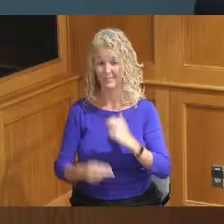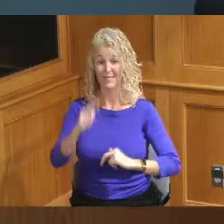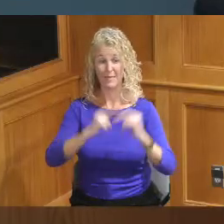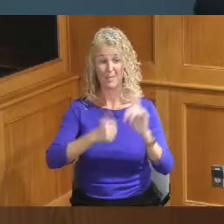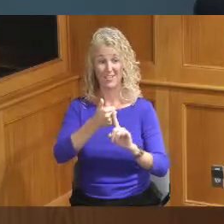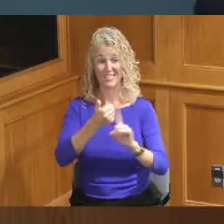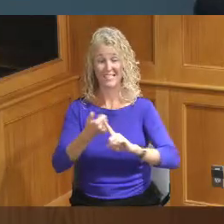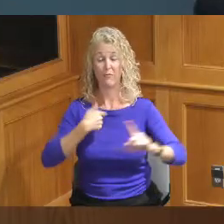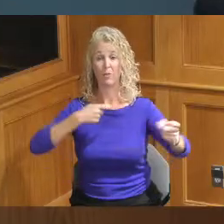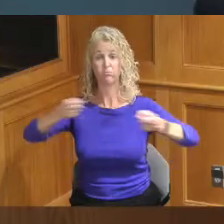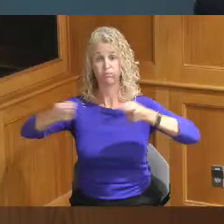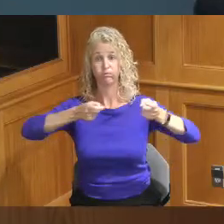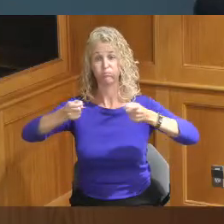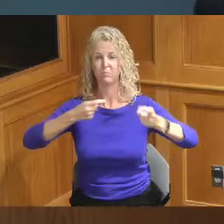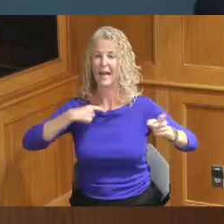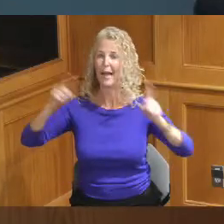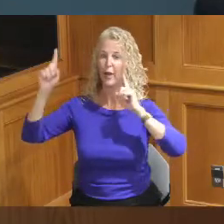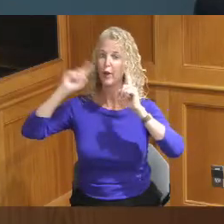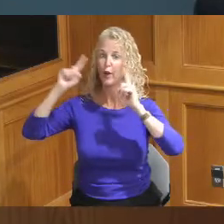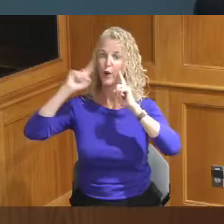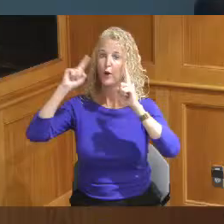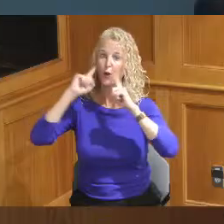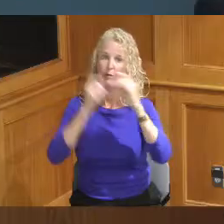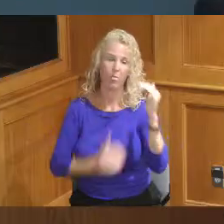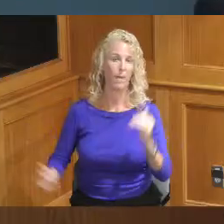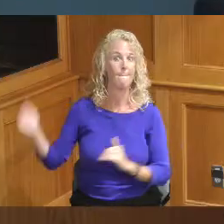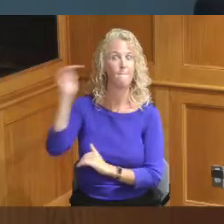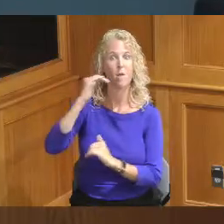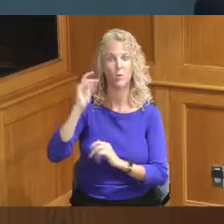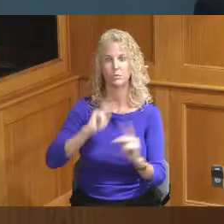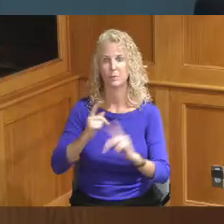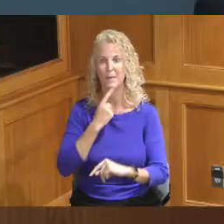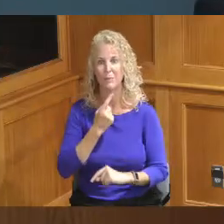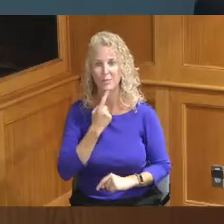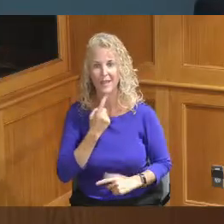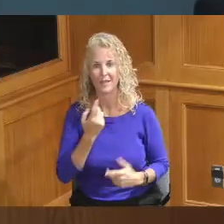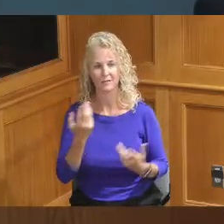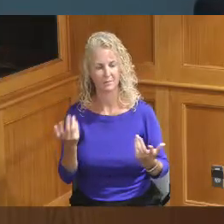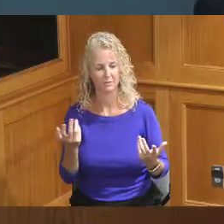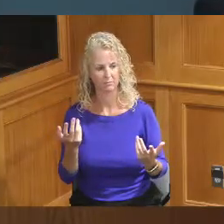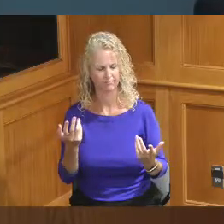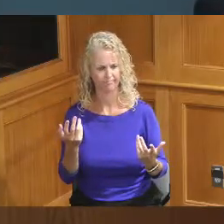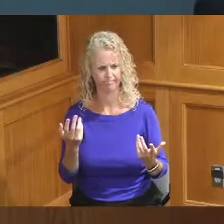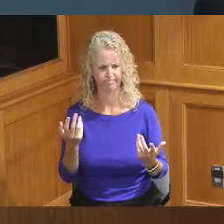is the one I heard the most about in the community when it came to community-facing piece of this.